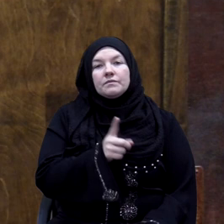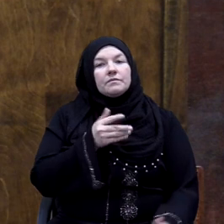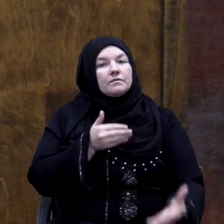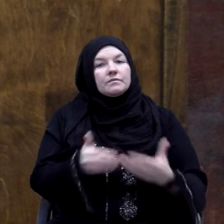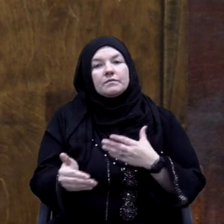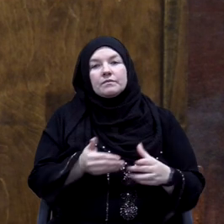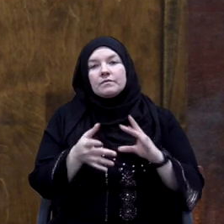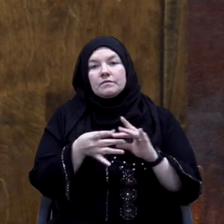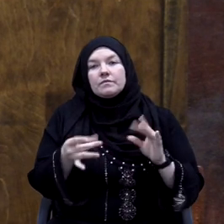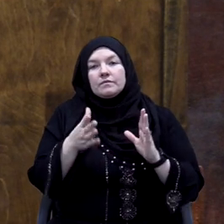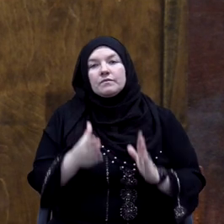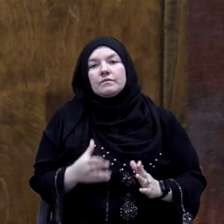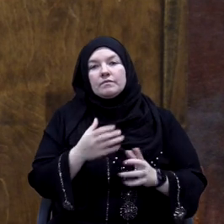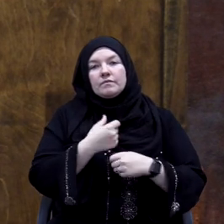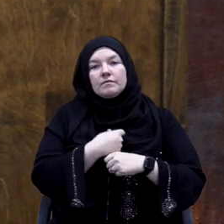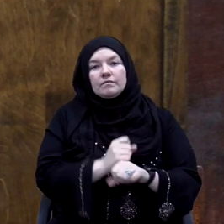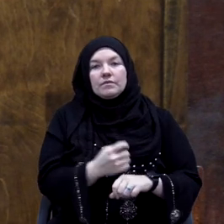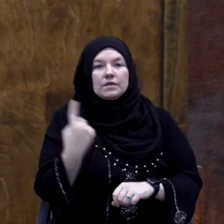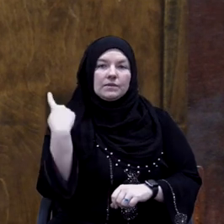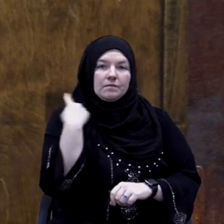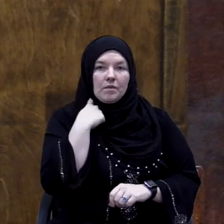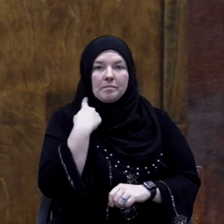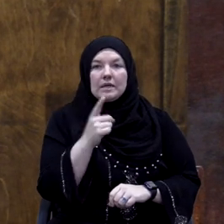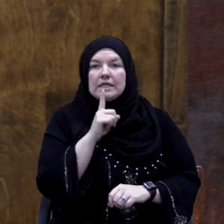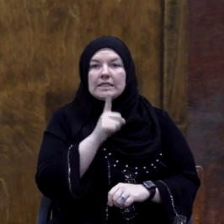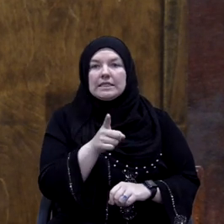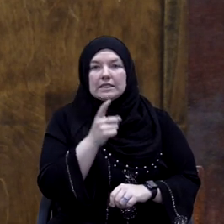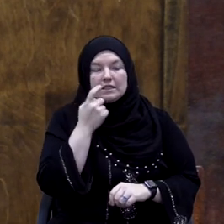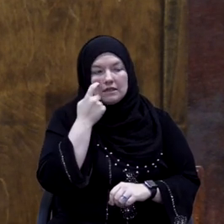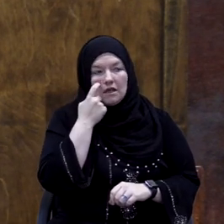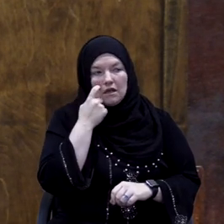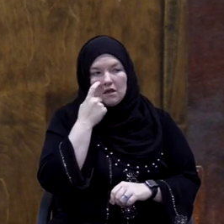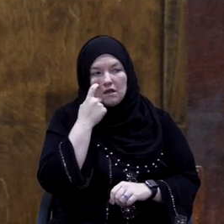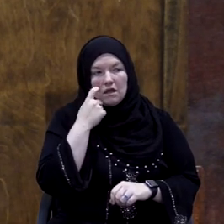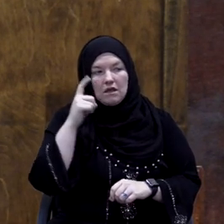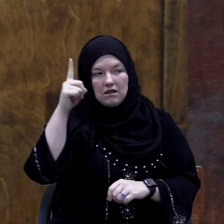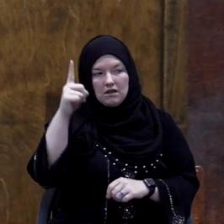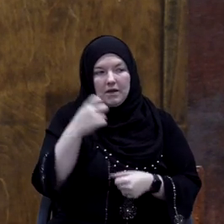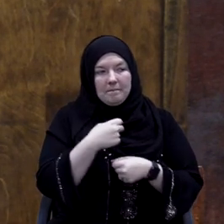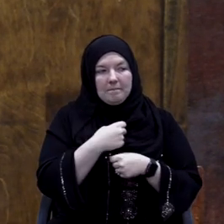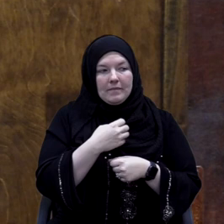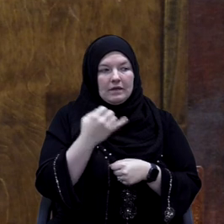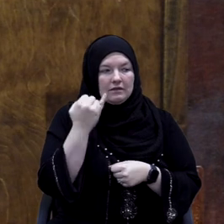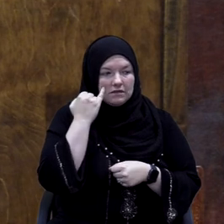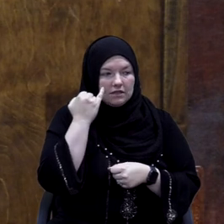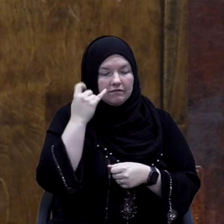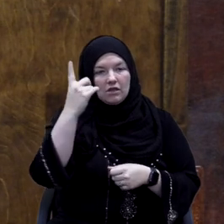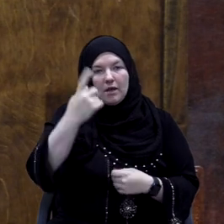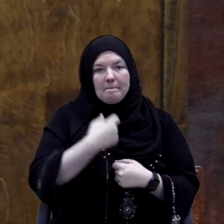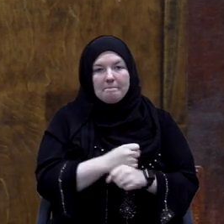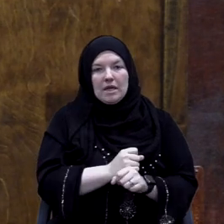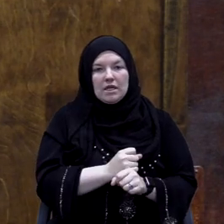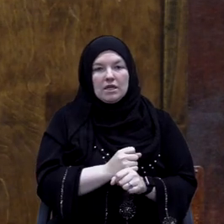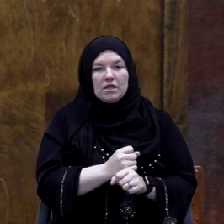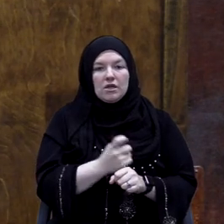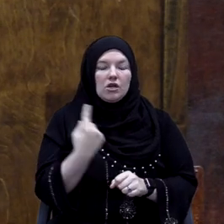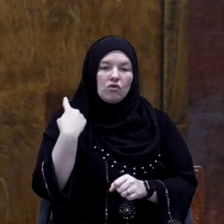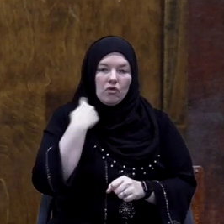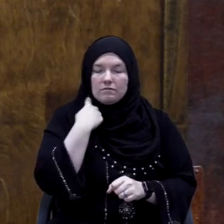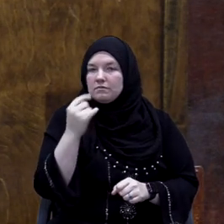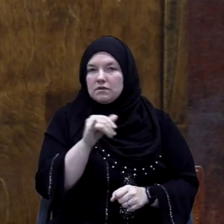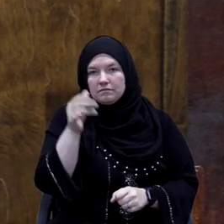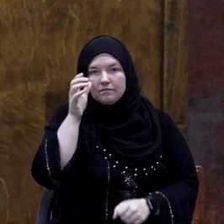messenger made haram, it is as is Allah made, as if Allah has made it haram. It's the